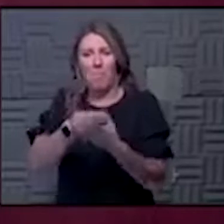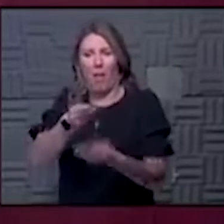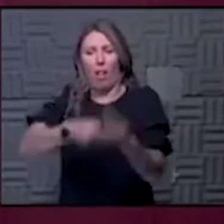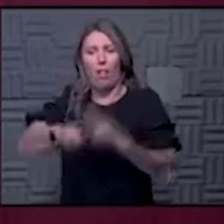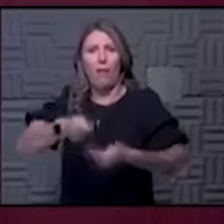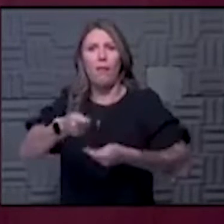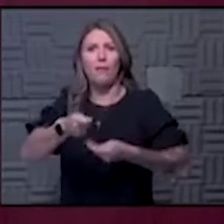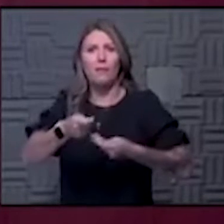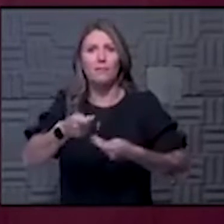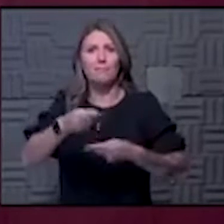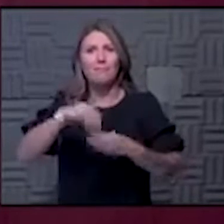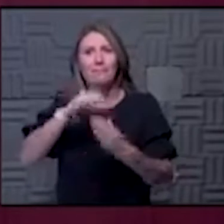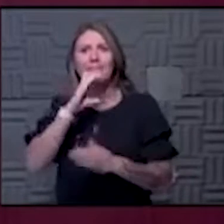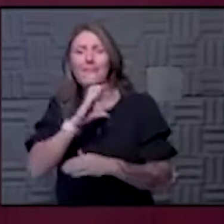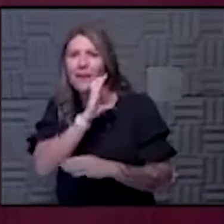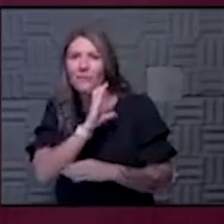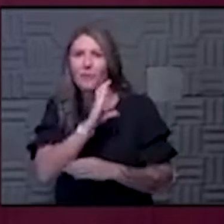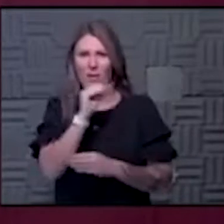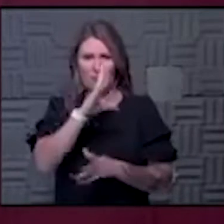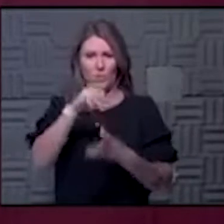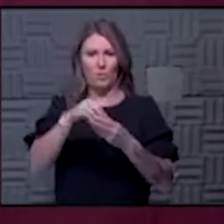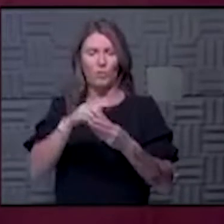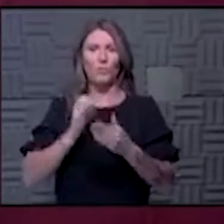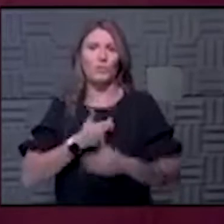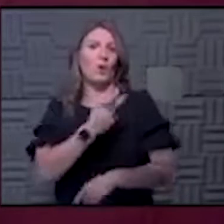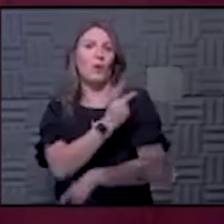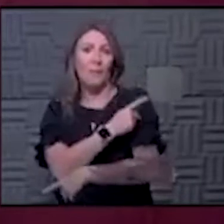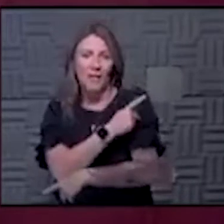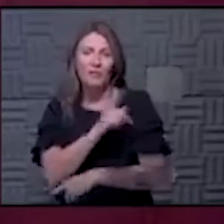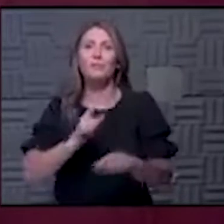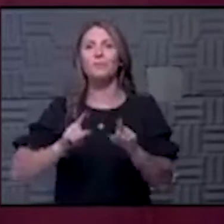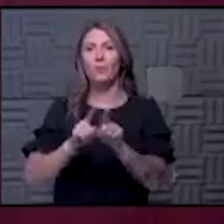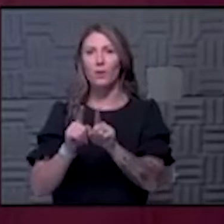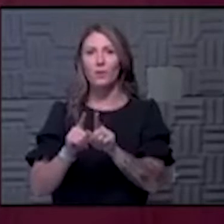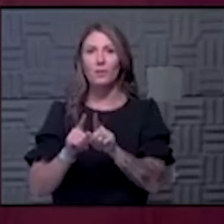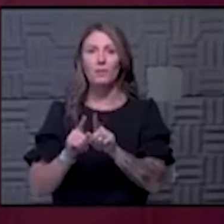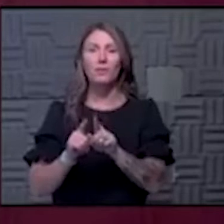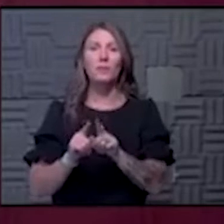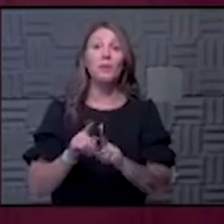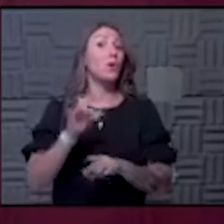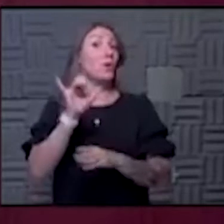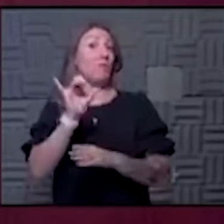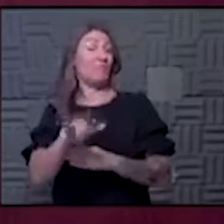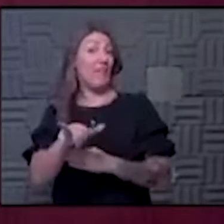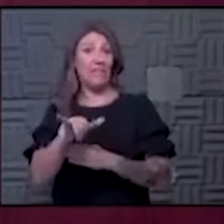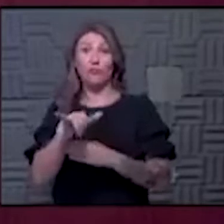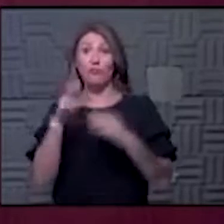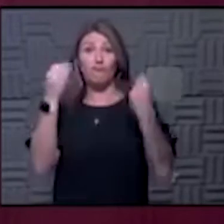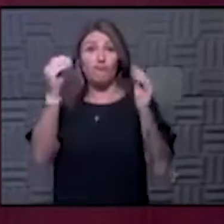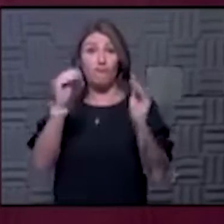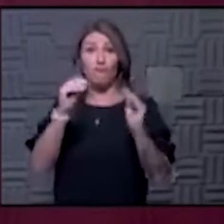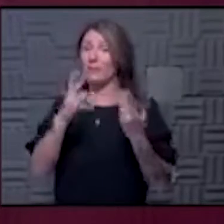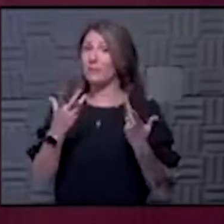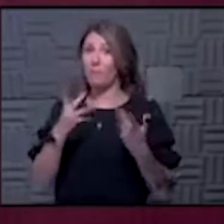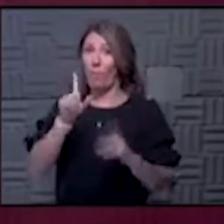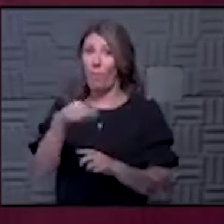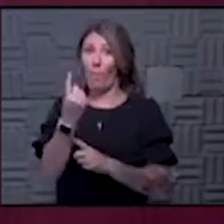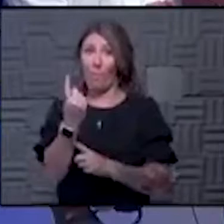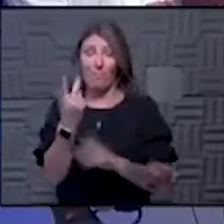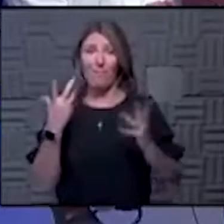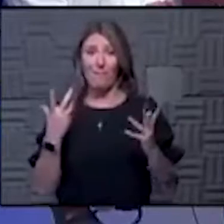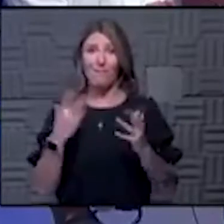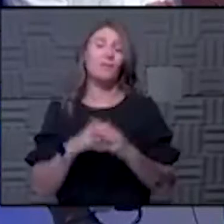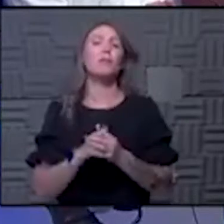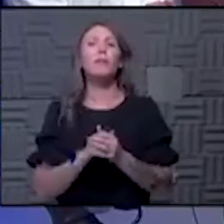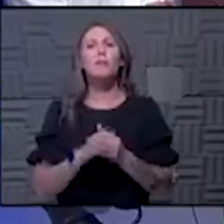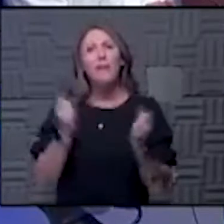many, and our, I think that includes our patients and stuff as well, but that's just the retail side. Just the retail side of the cafeteria. All right.